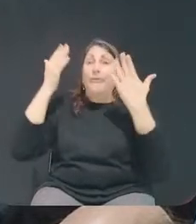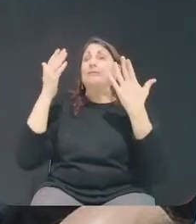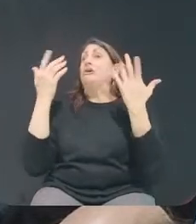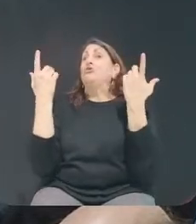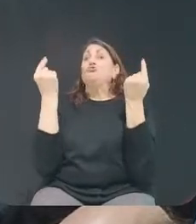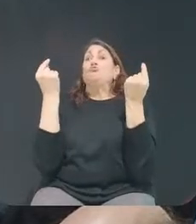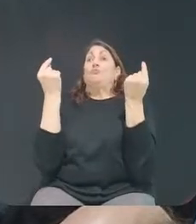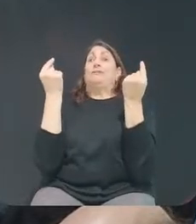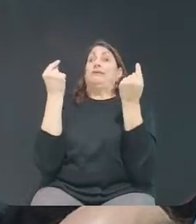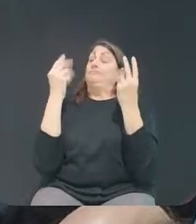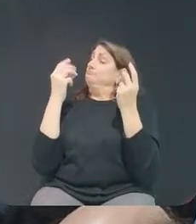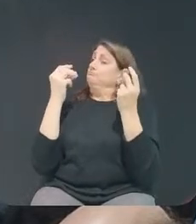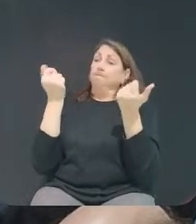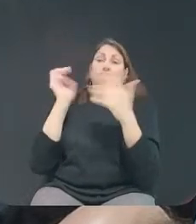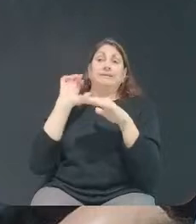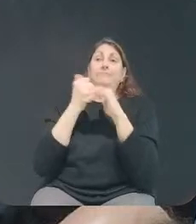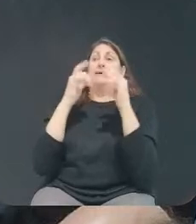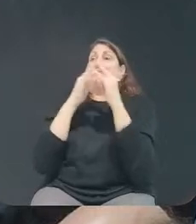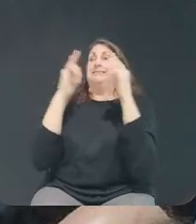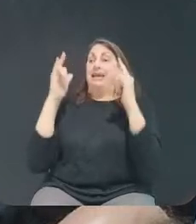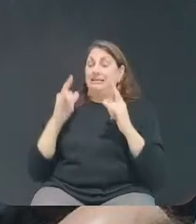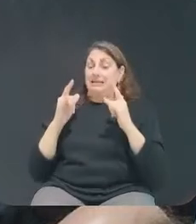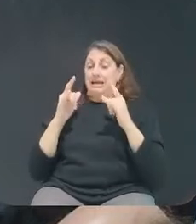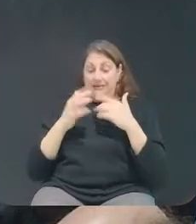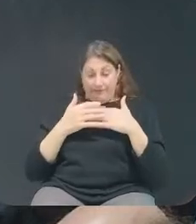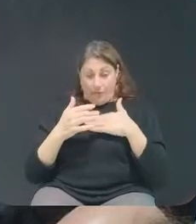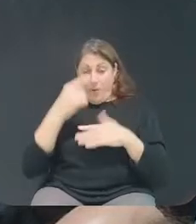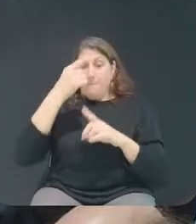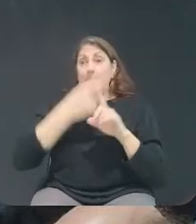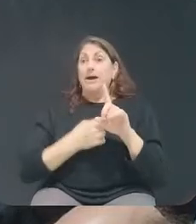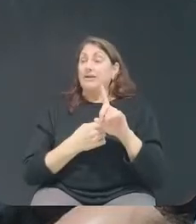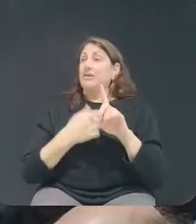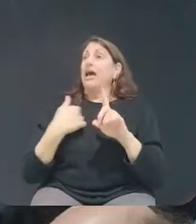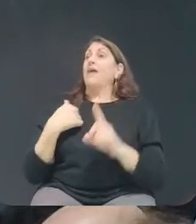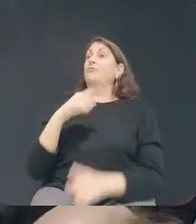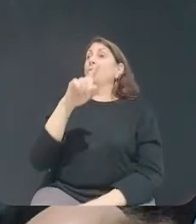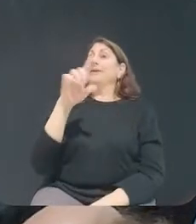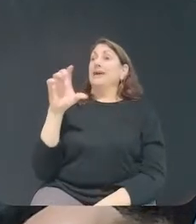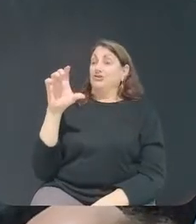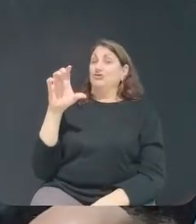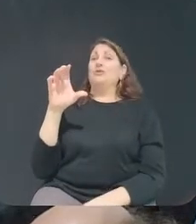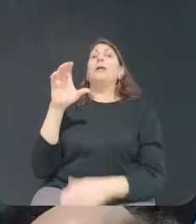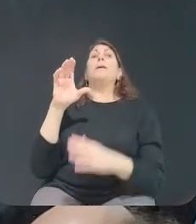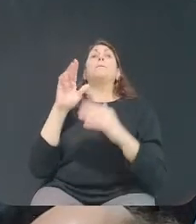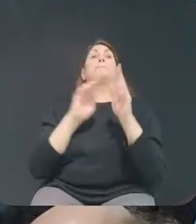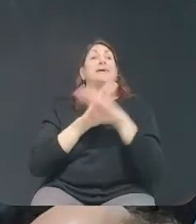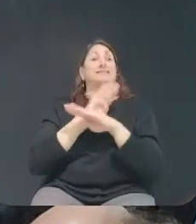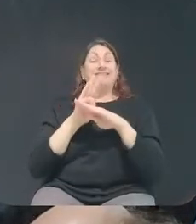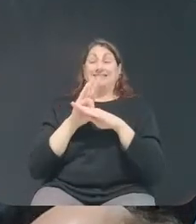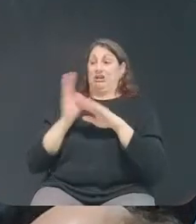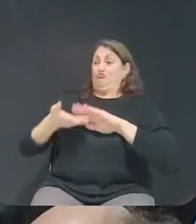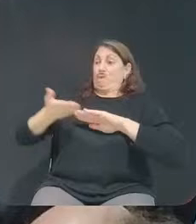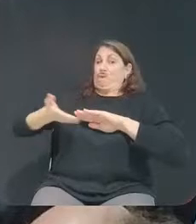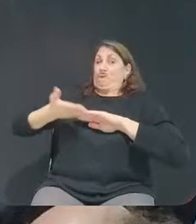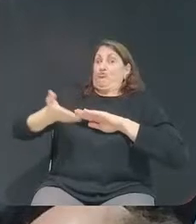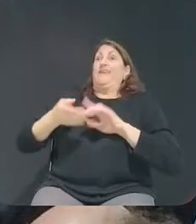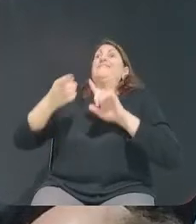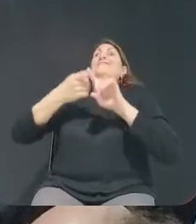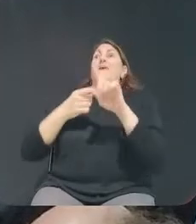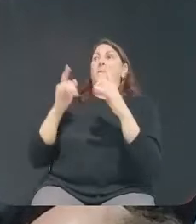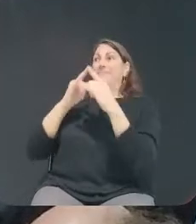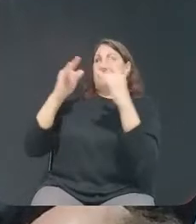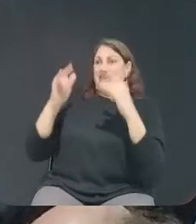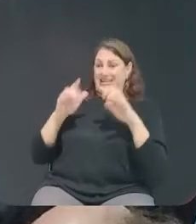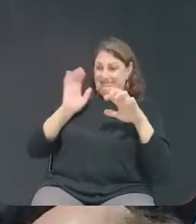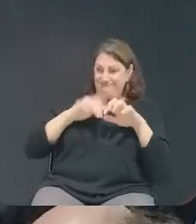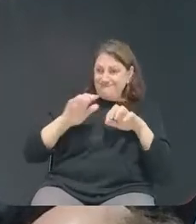tents, and within a month of the fire, over 100 businesses were also operating out of tents, as seen in the picture here.